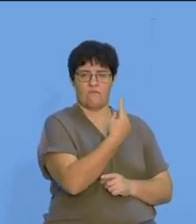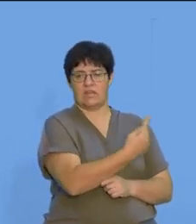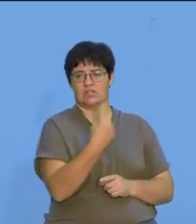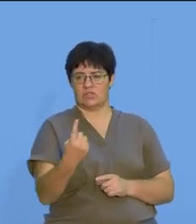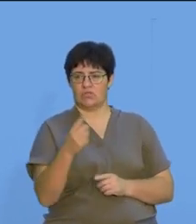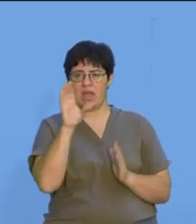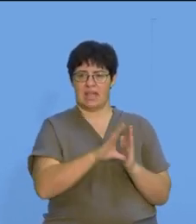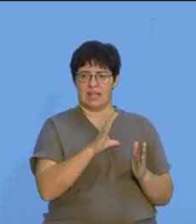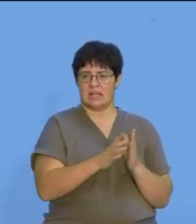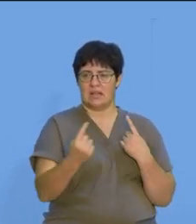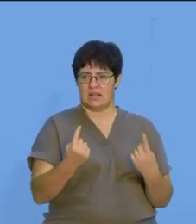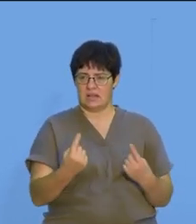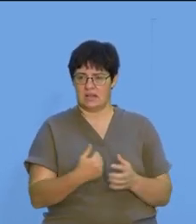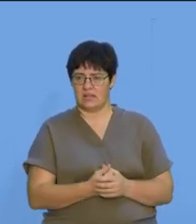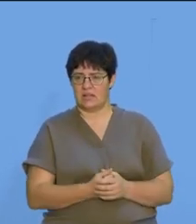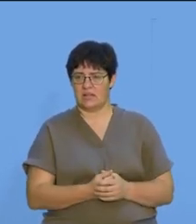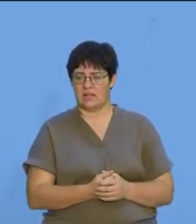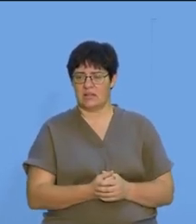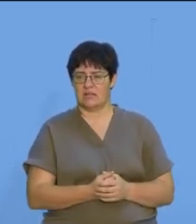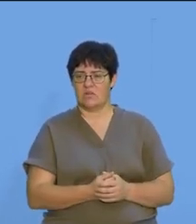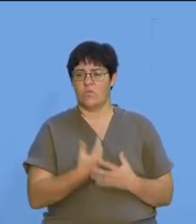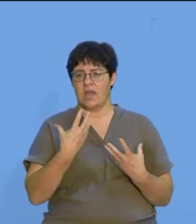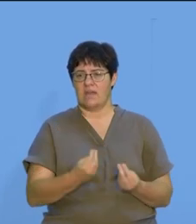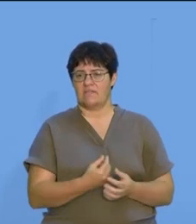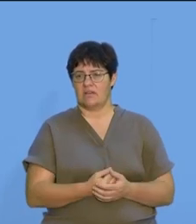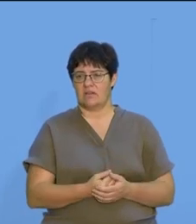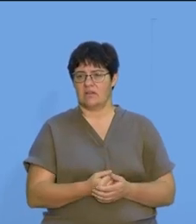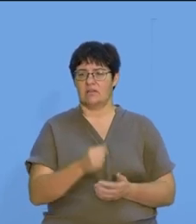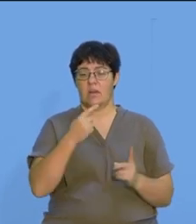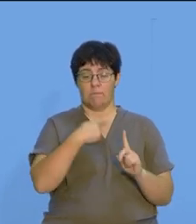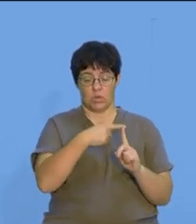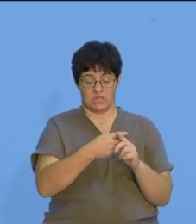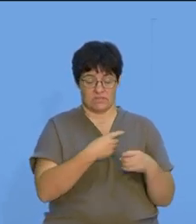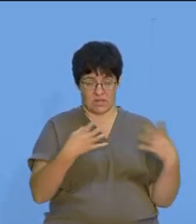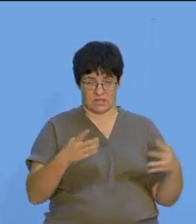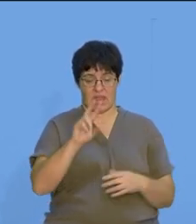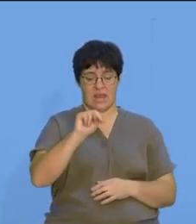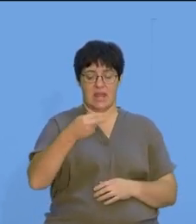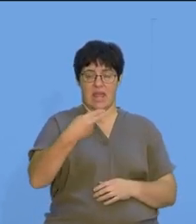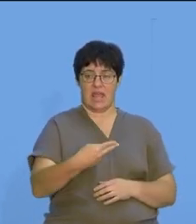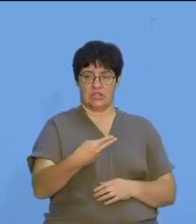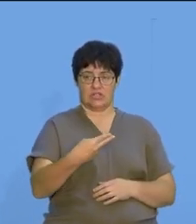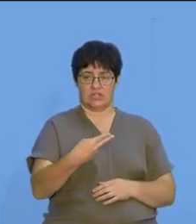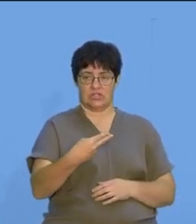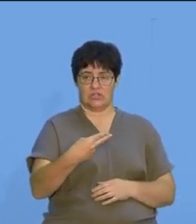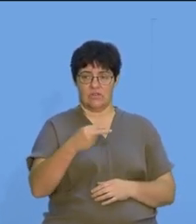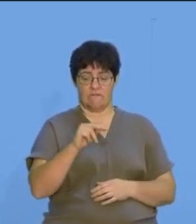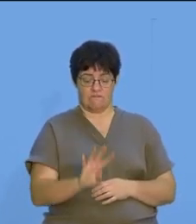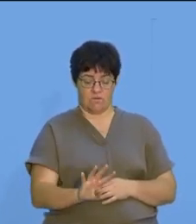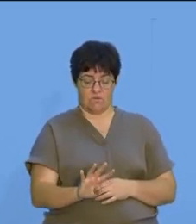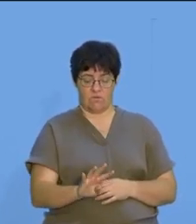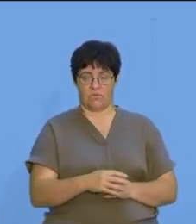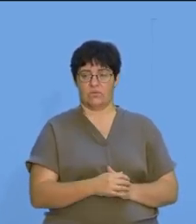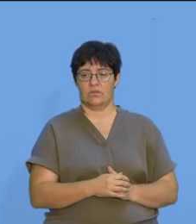carbonate, we must have 2 of these so that it cancels out, okay? So at the end of the day, we'll start with the positive one, which